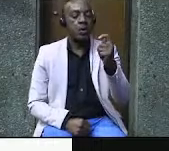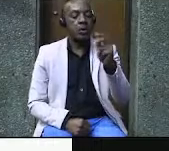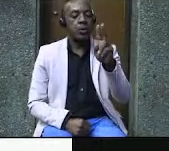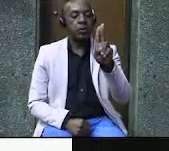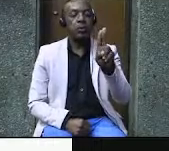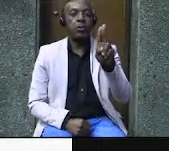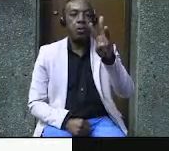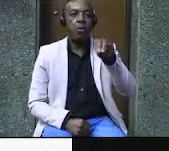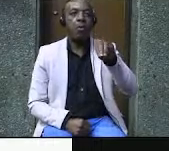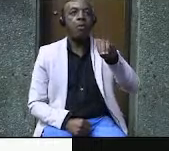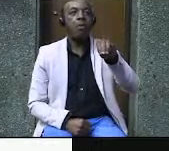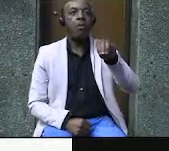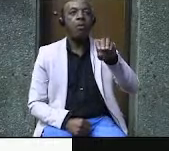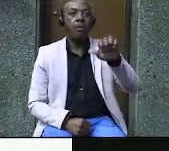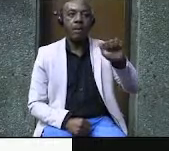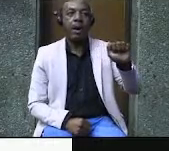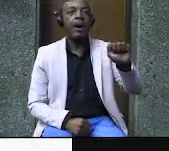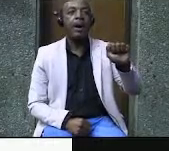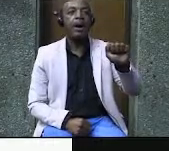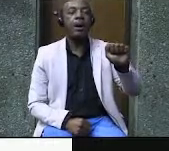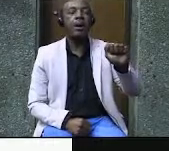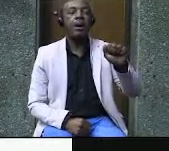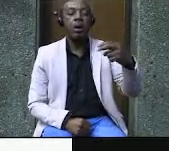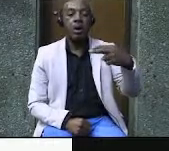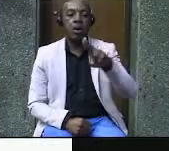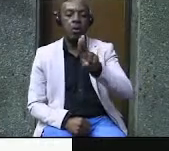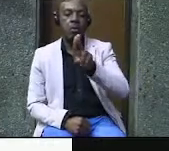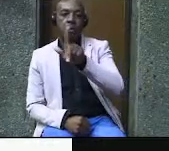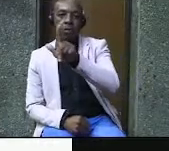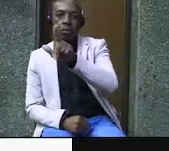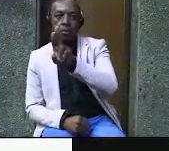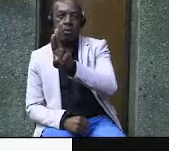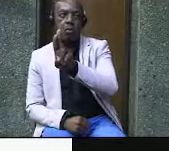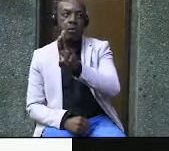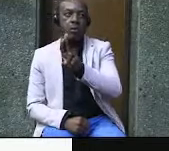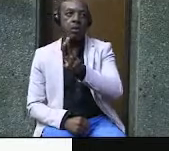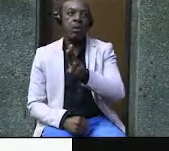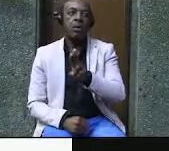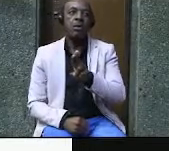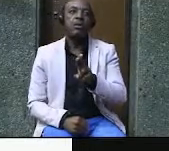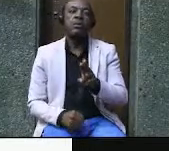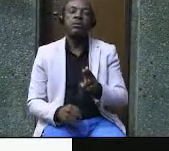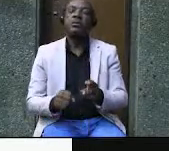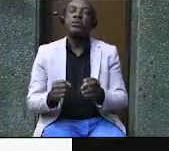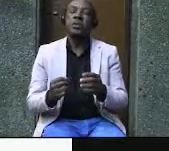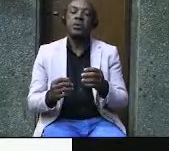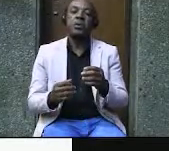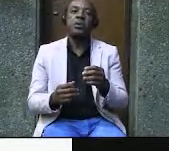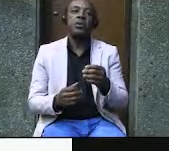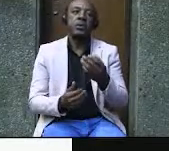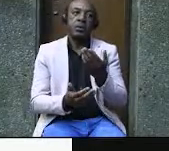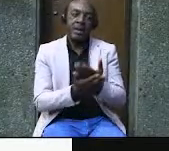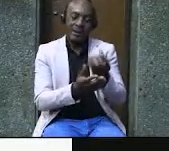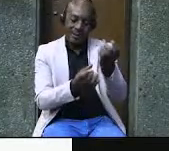You are representing a very important sector. Yes, sir. You are ready when you are.